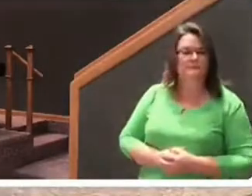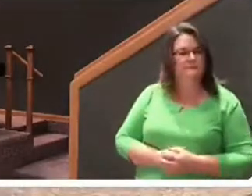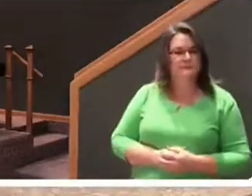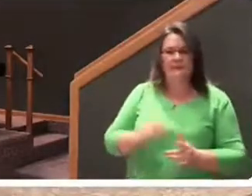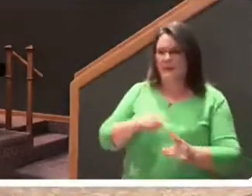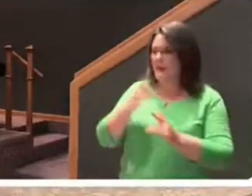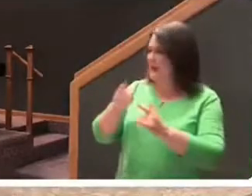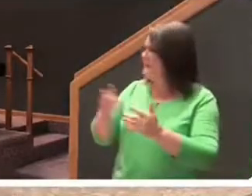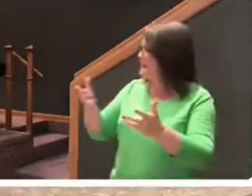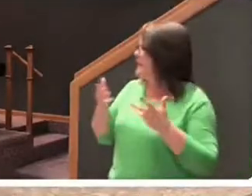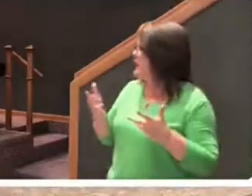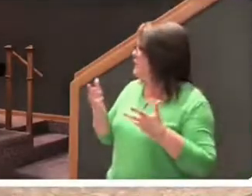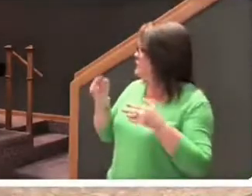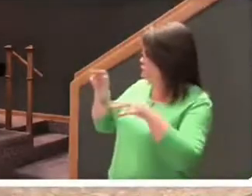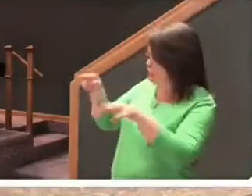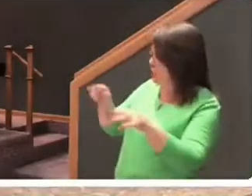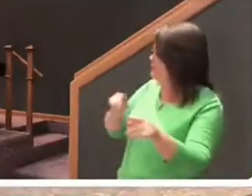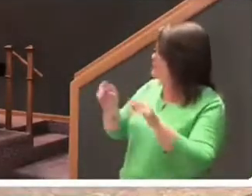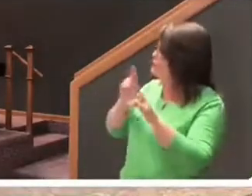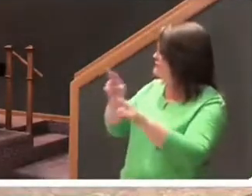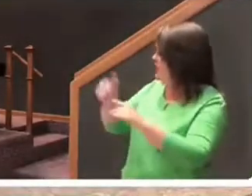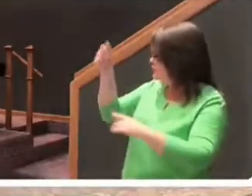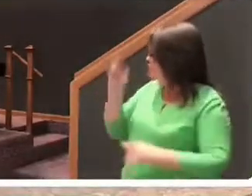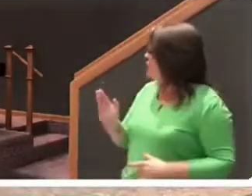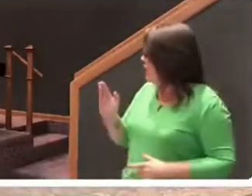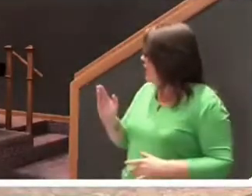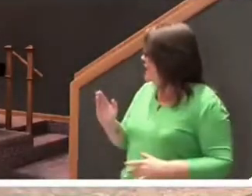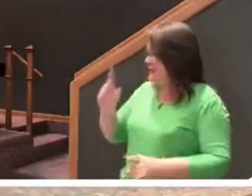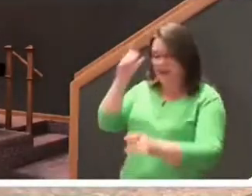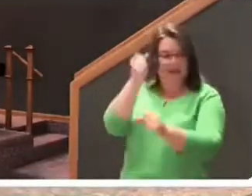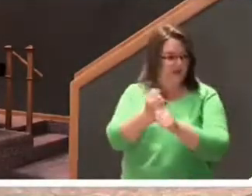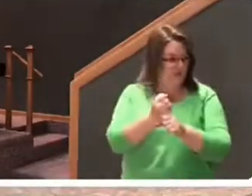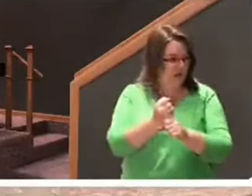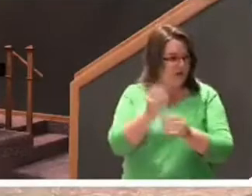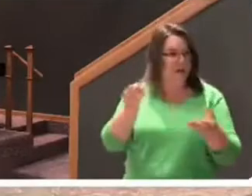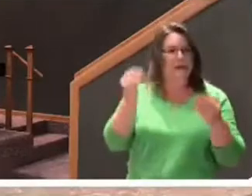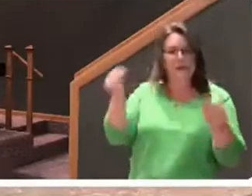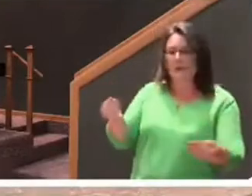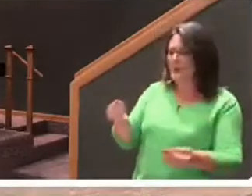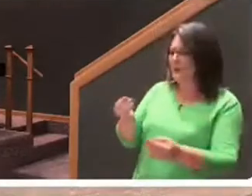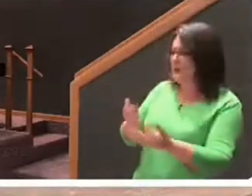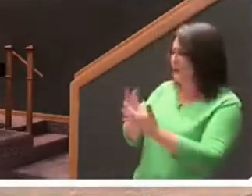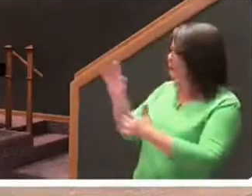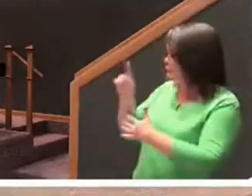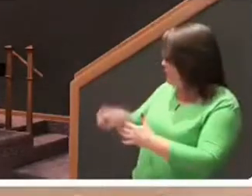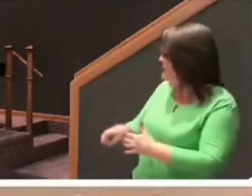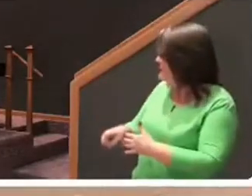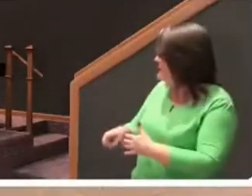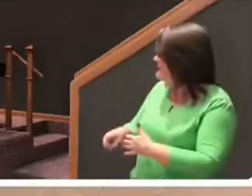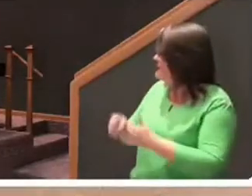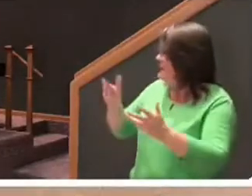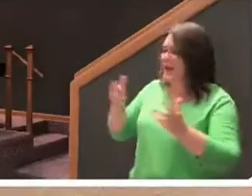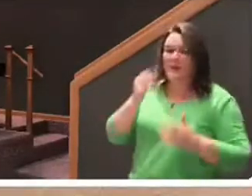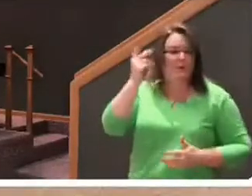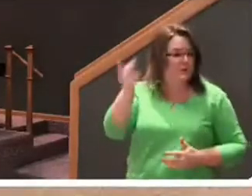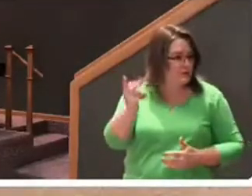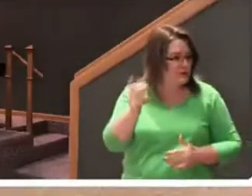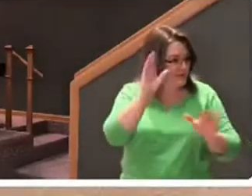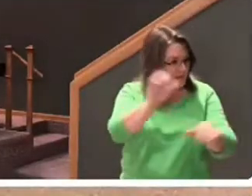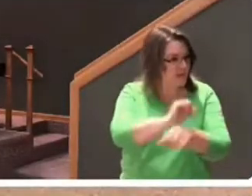And then I want you to watch as you respond to God in faith and you give out of your need. Man, I want you to see